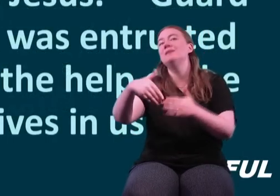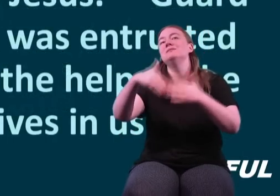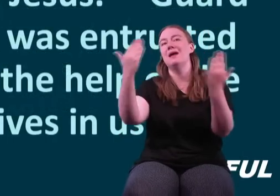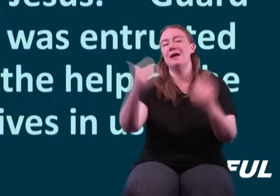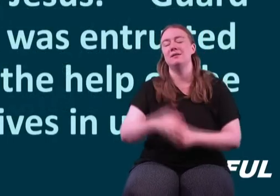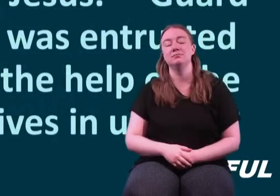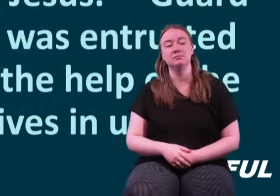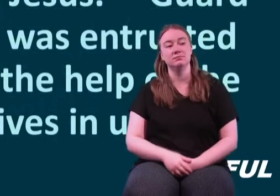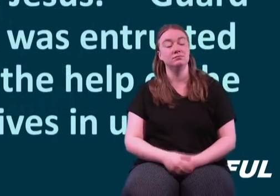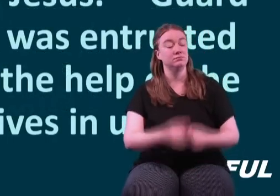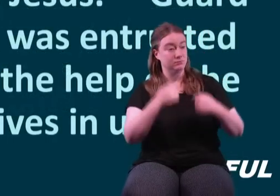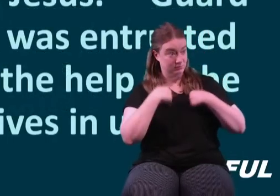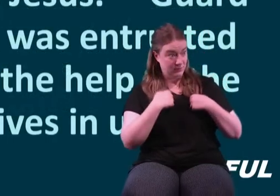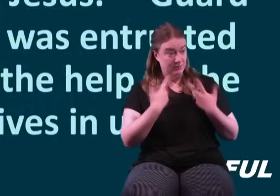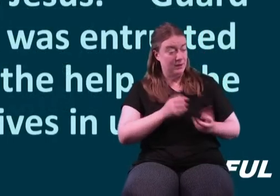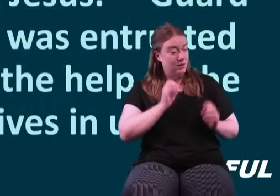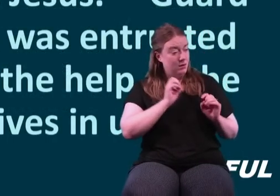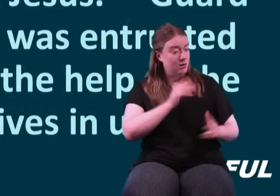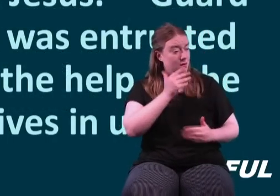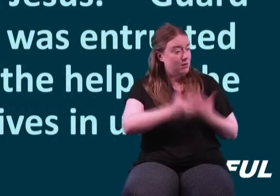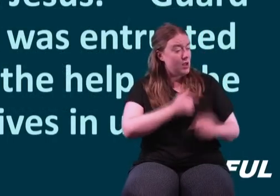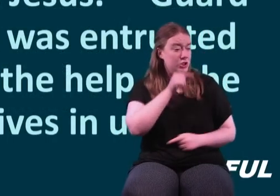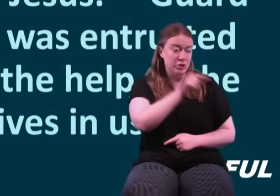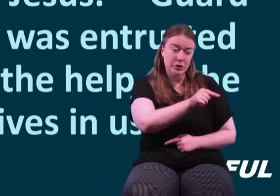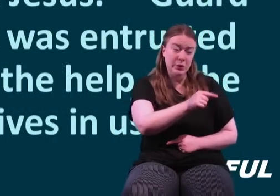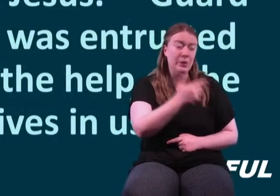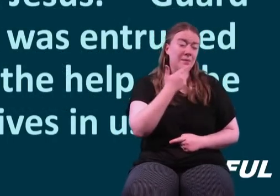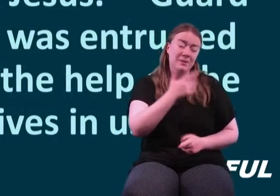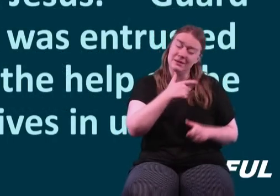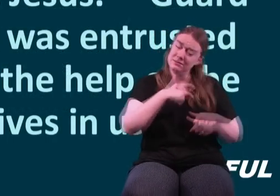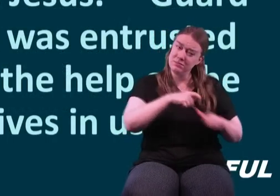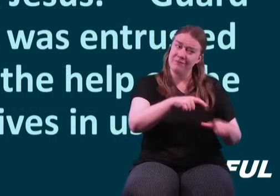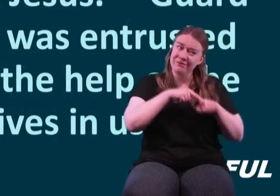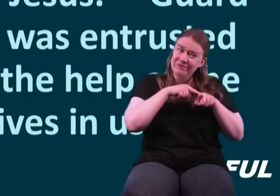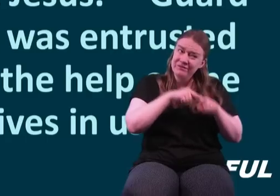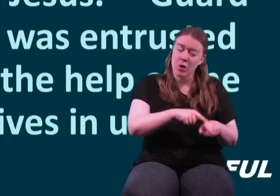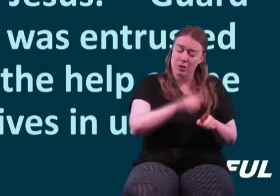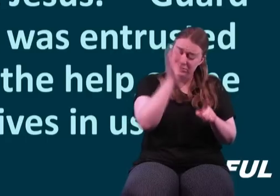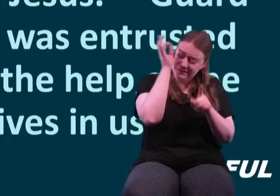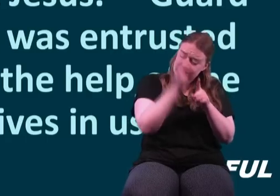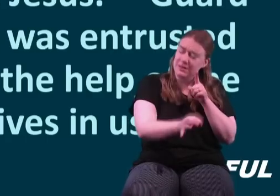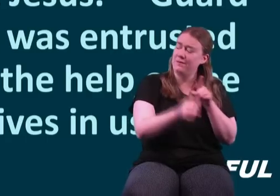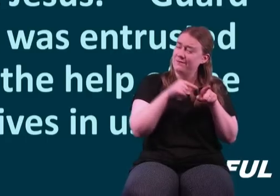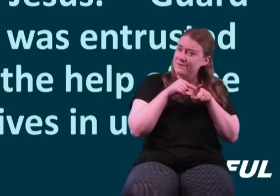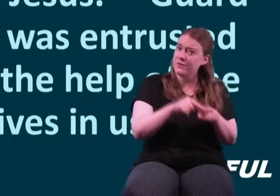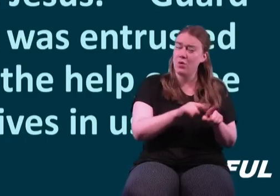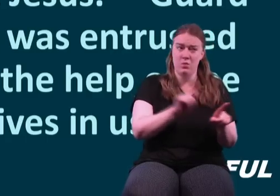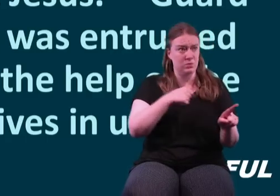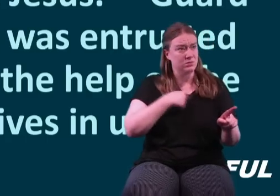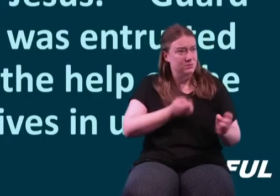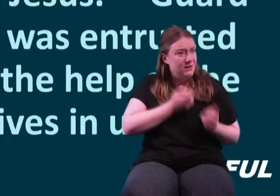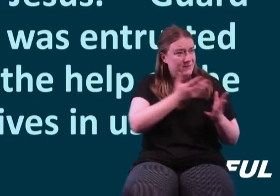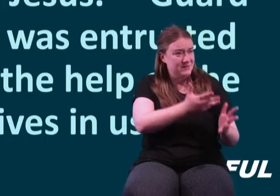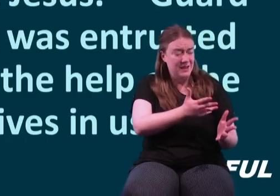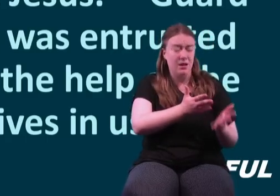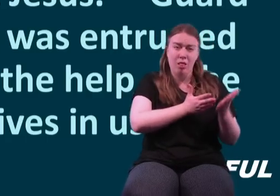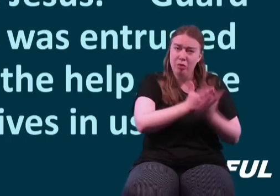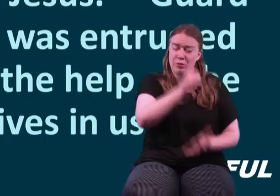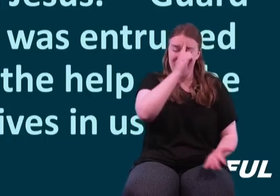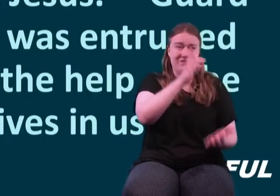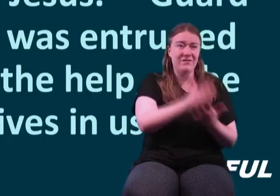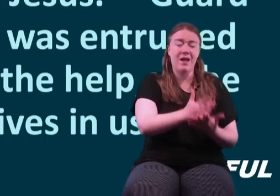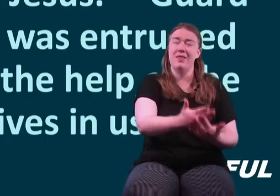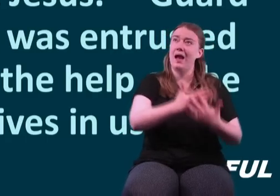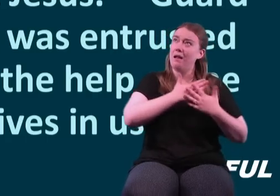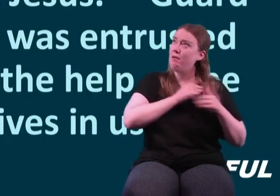What you heard from me, keep as the pattern of sound teaching, with faith and love in Christ Jesus.